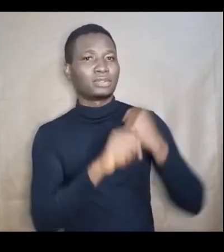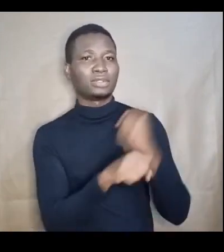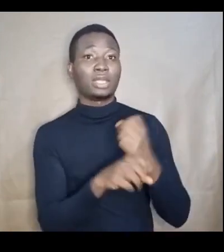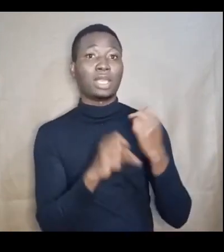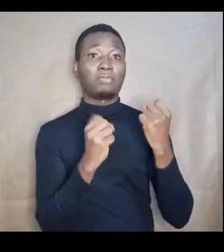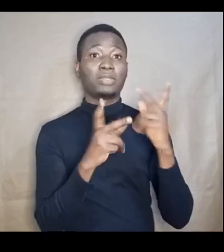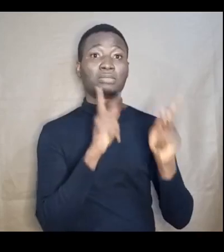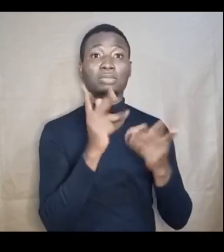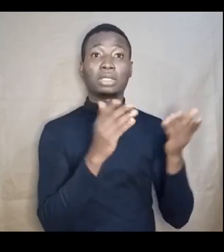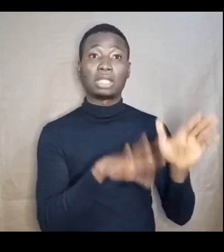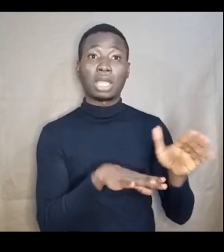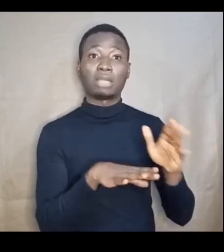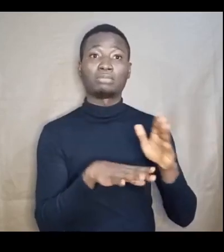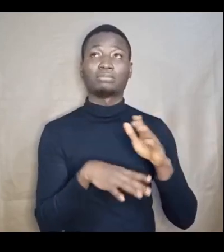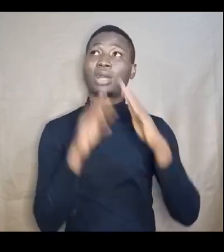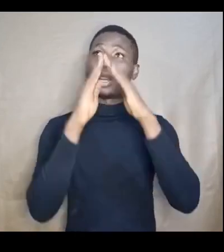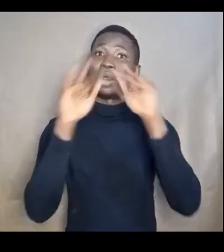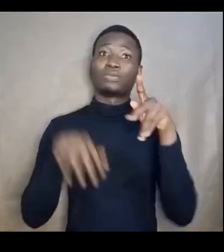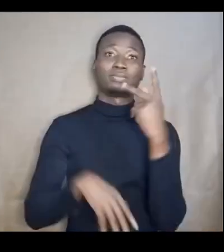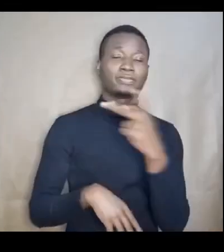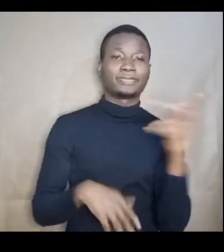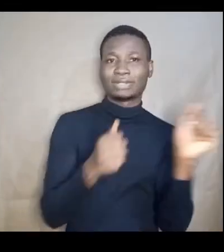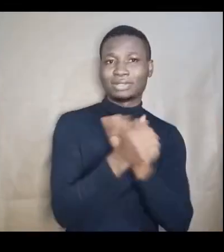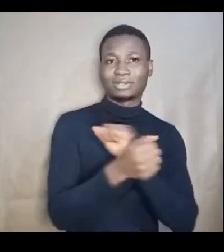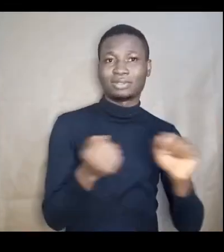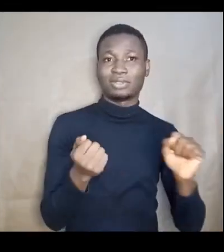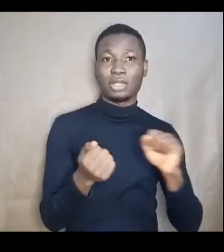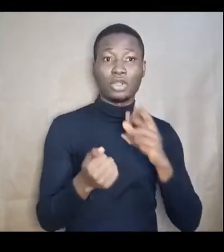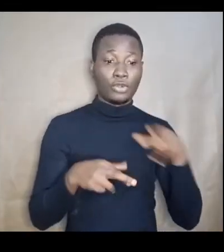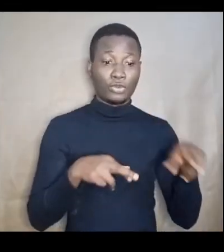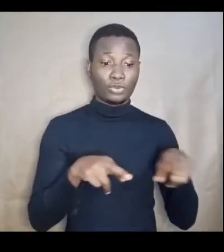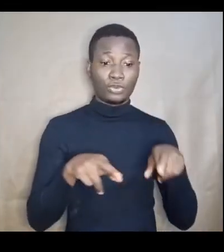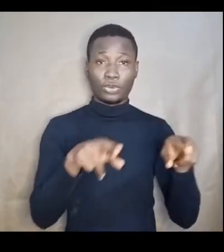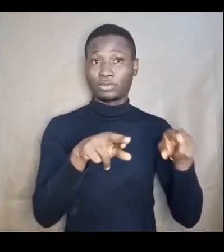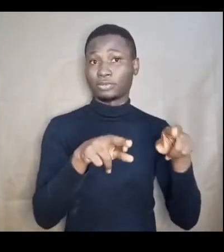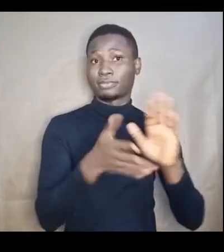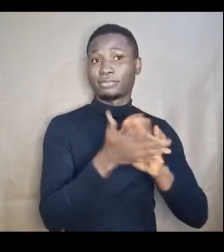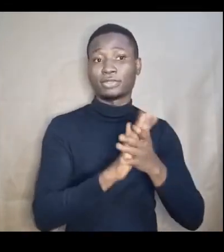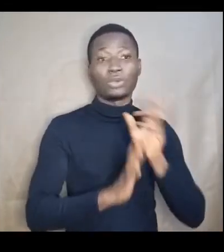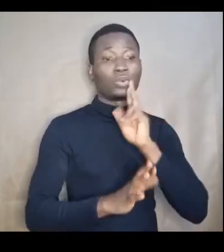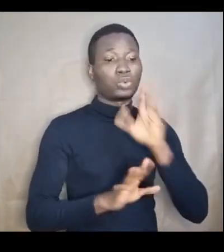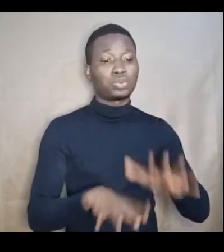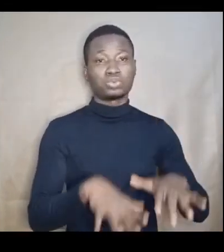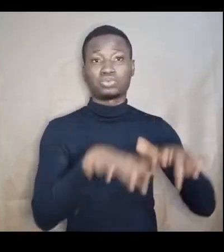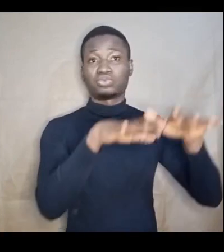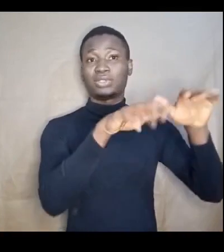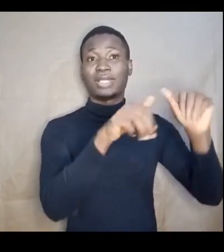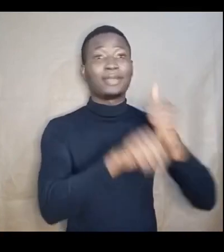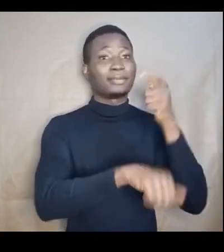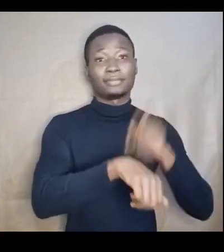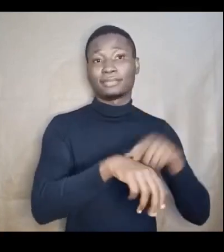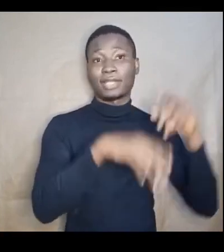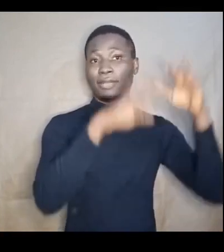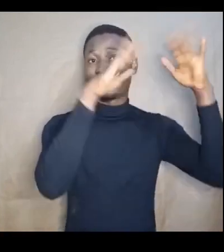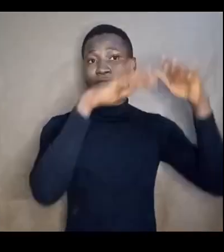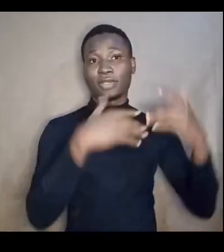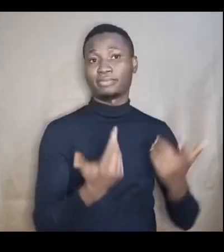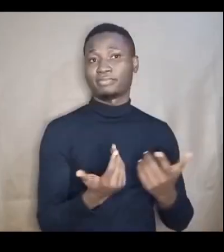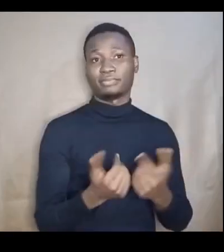are destroyed. Our roads become emergency rivers whenever it rains. But this cannot be